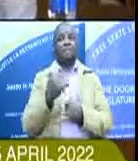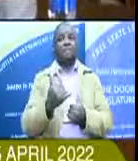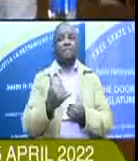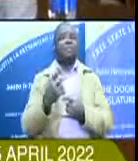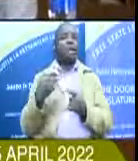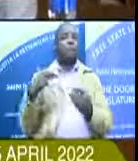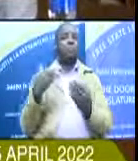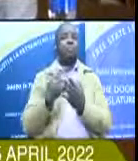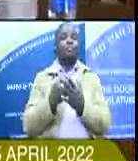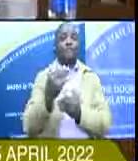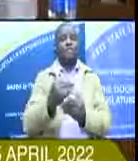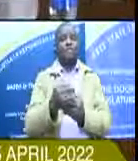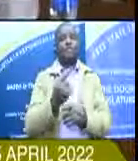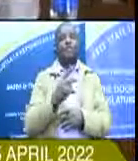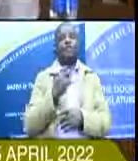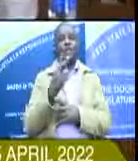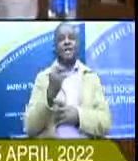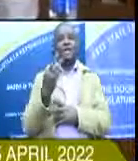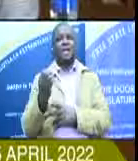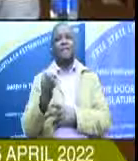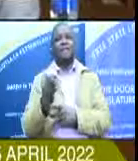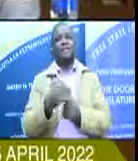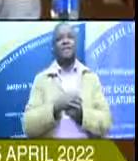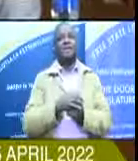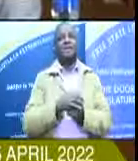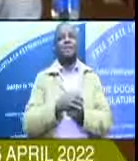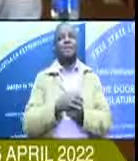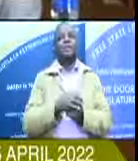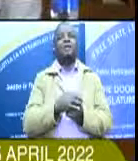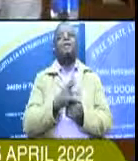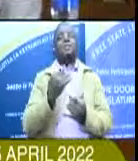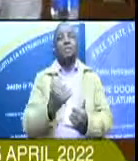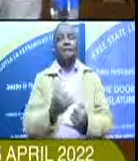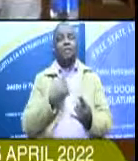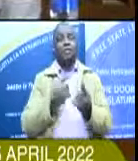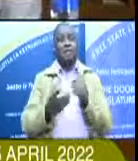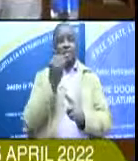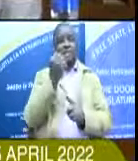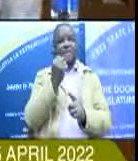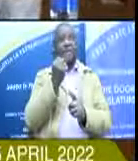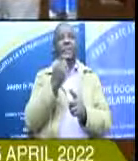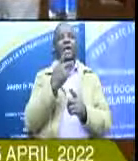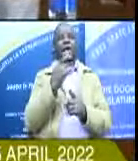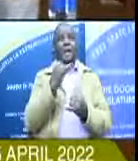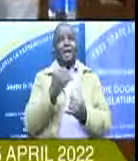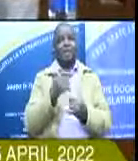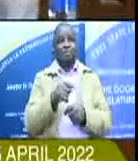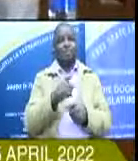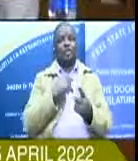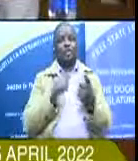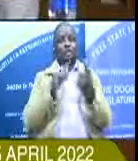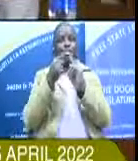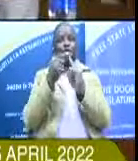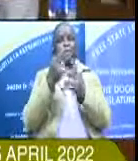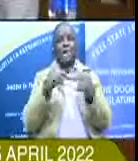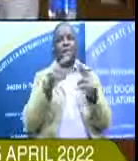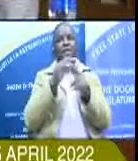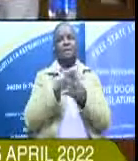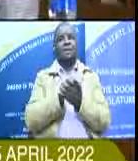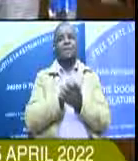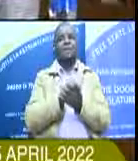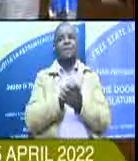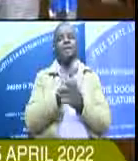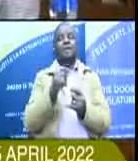year for meeting the sustainable development goals, which are aptly expressed in the National Development